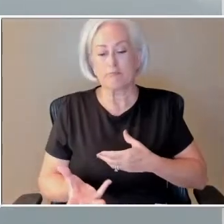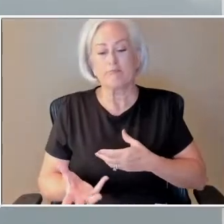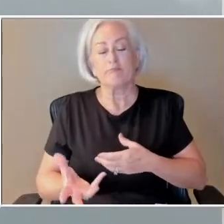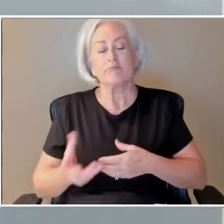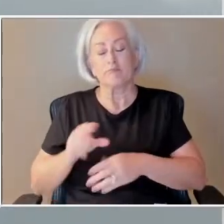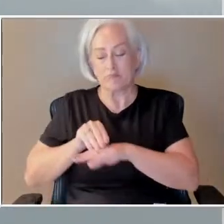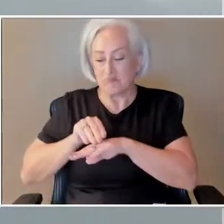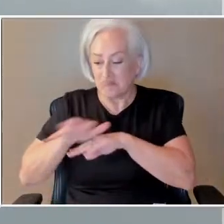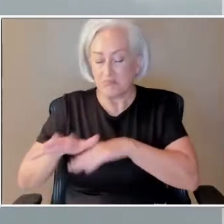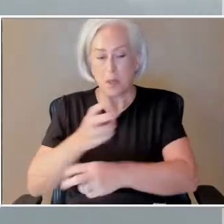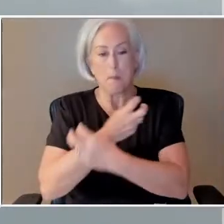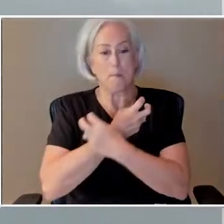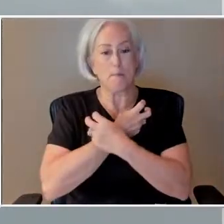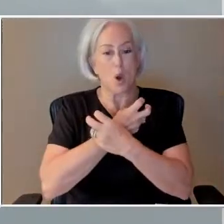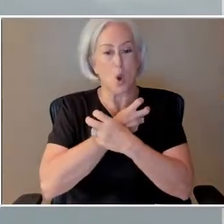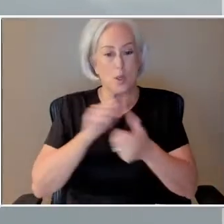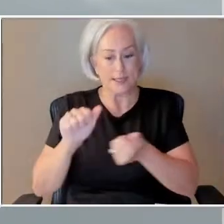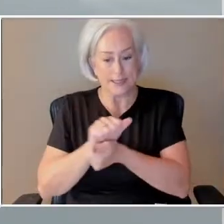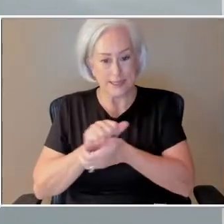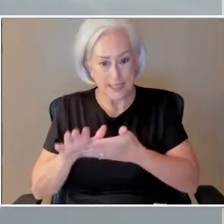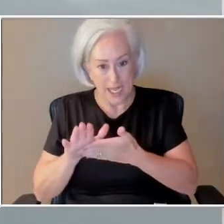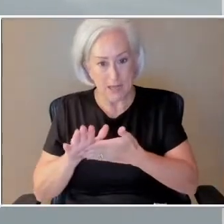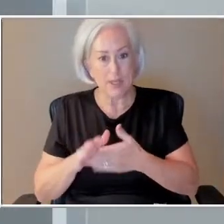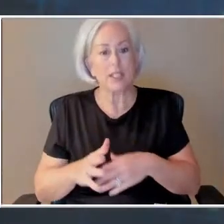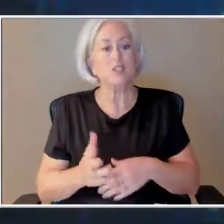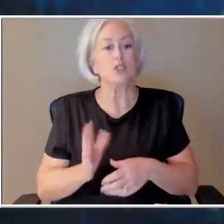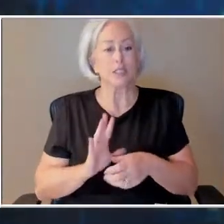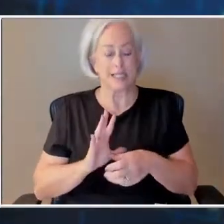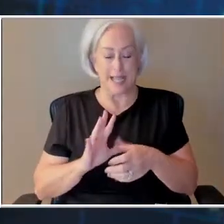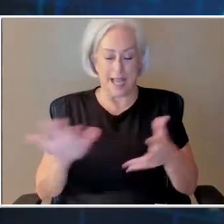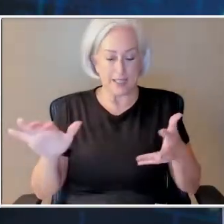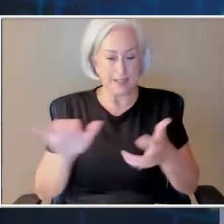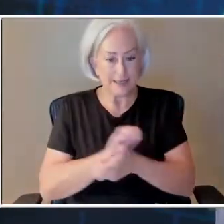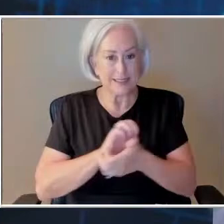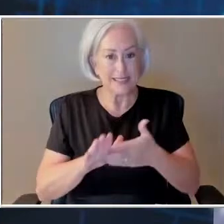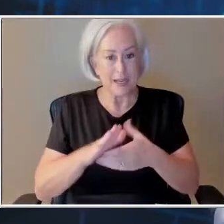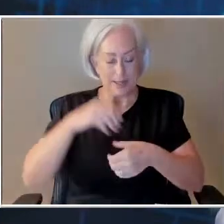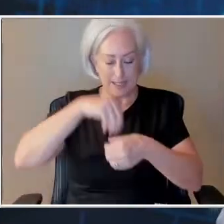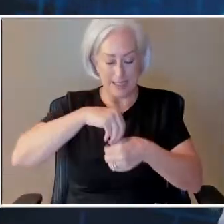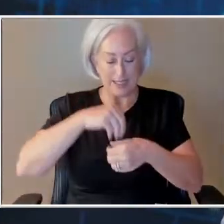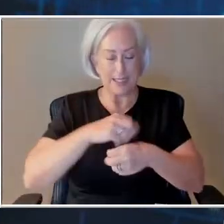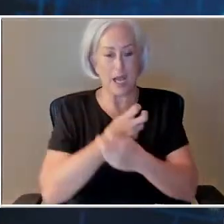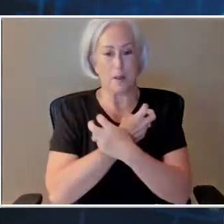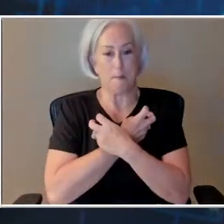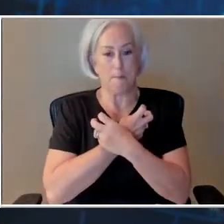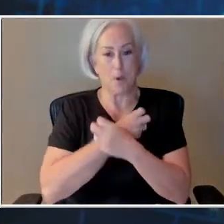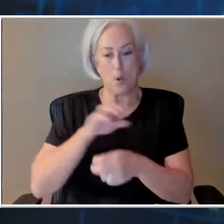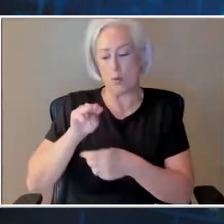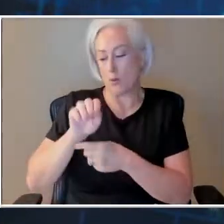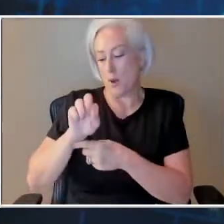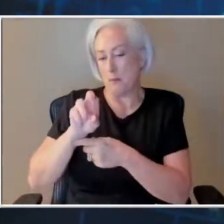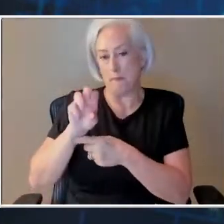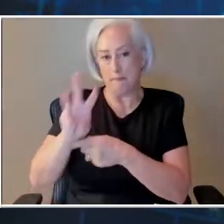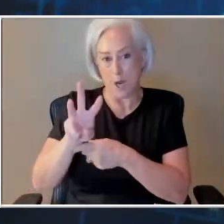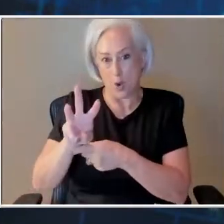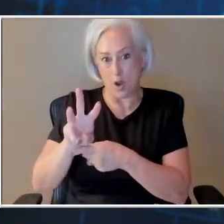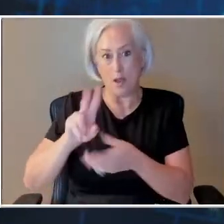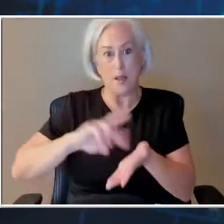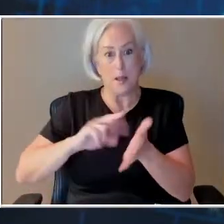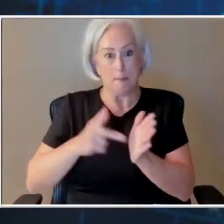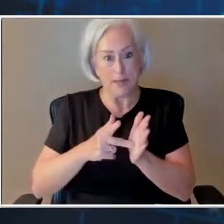also can impact the factory of the bone marrow and causes bone marrow failure, so your patients can get anemia and even more